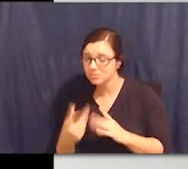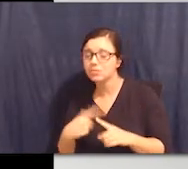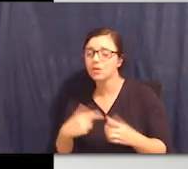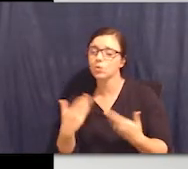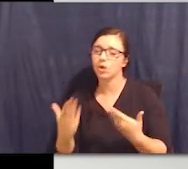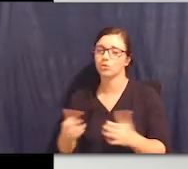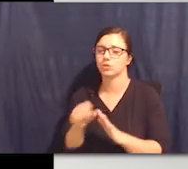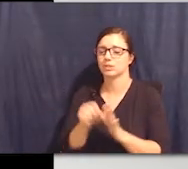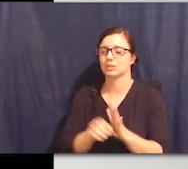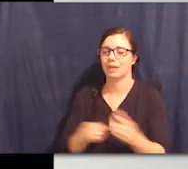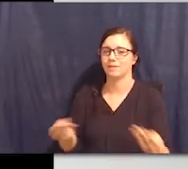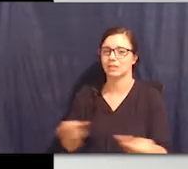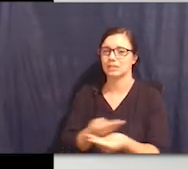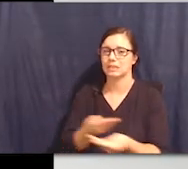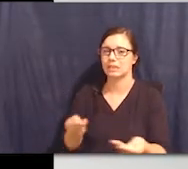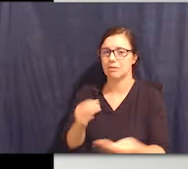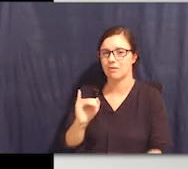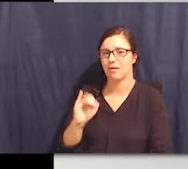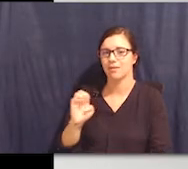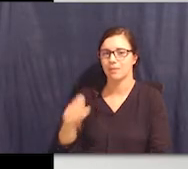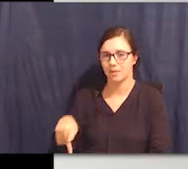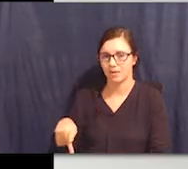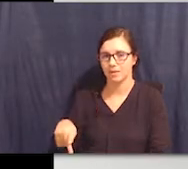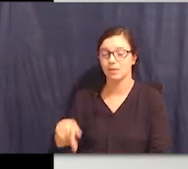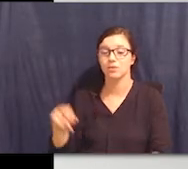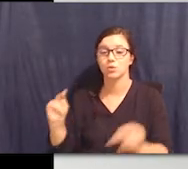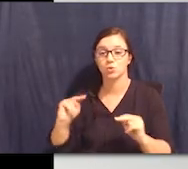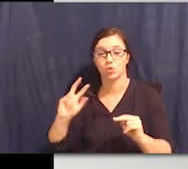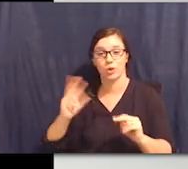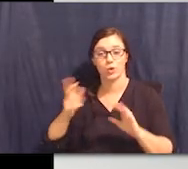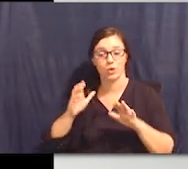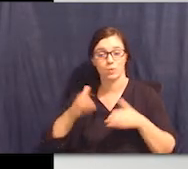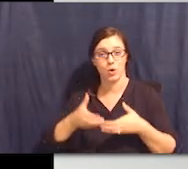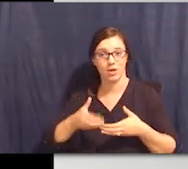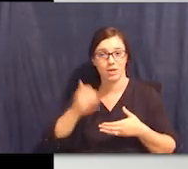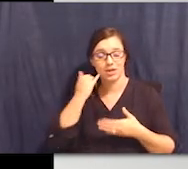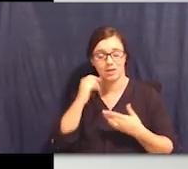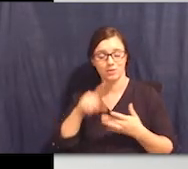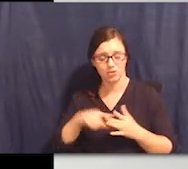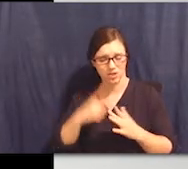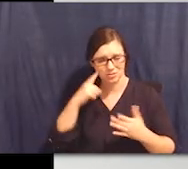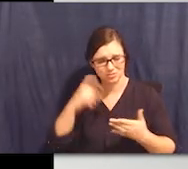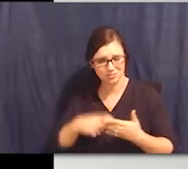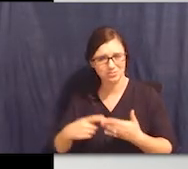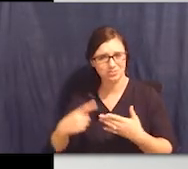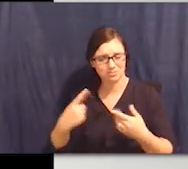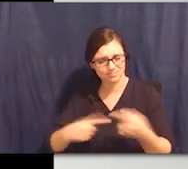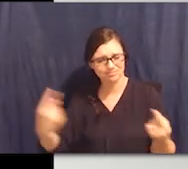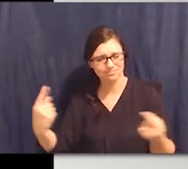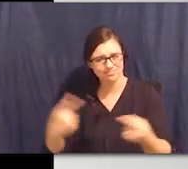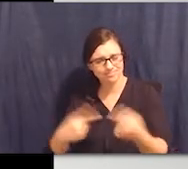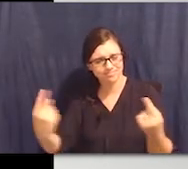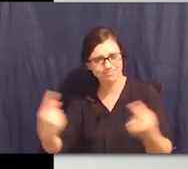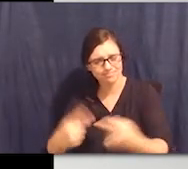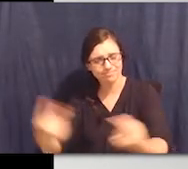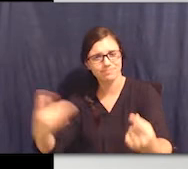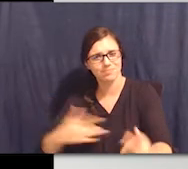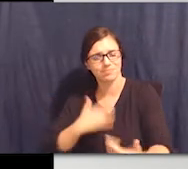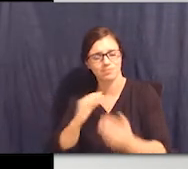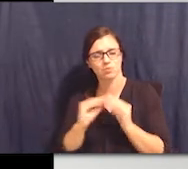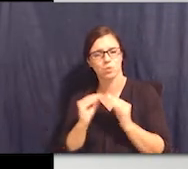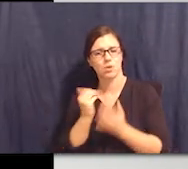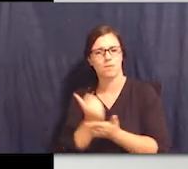offer state-facilitated IEP. We're that neutral third party. If you're starting to have disagreements and maybe you feel like it would be more